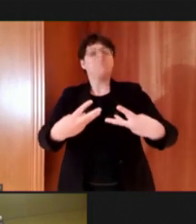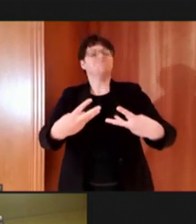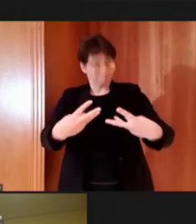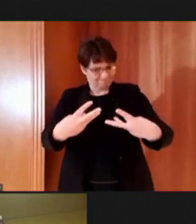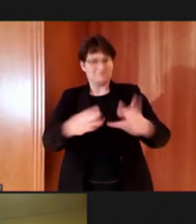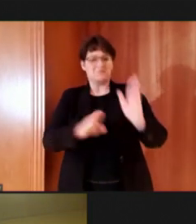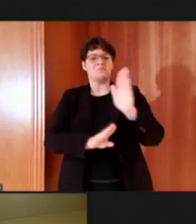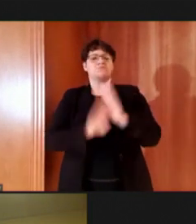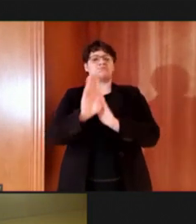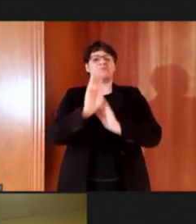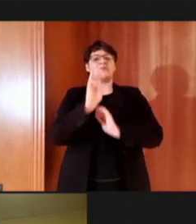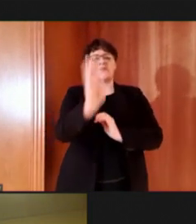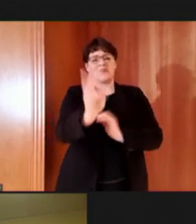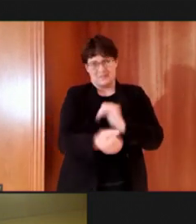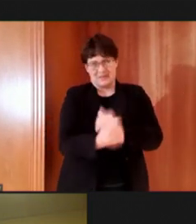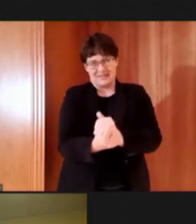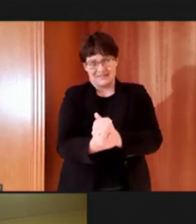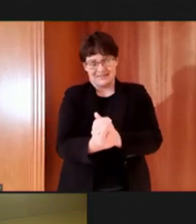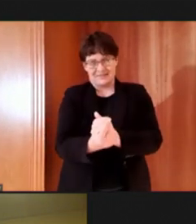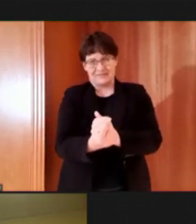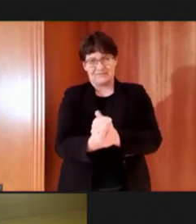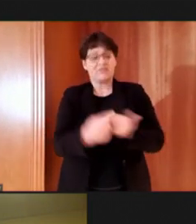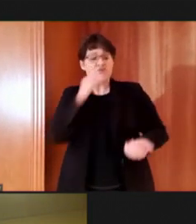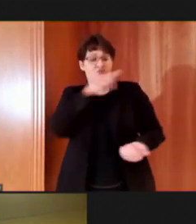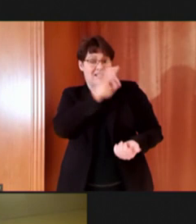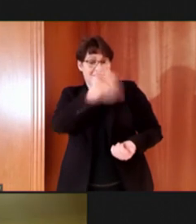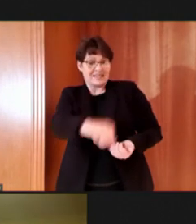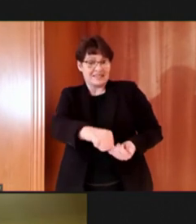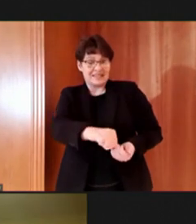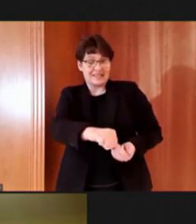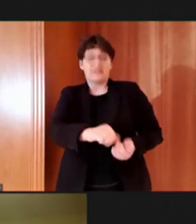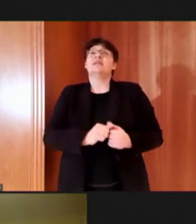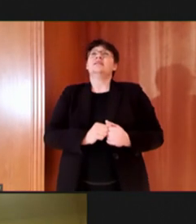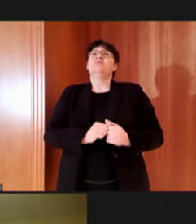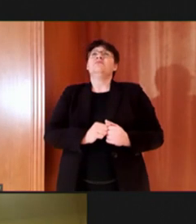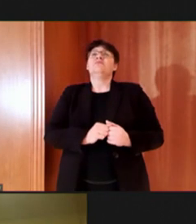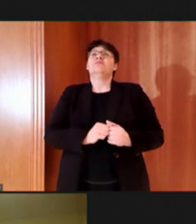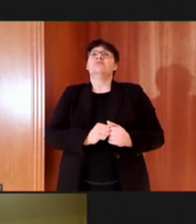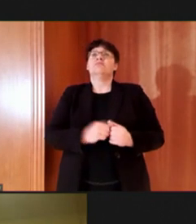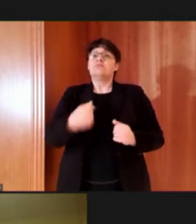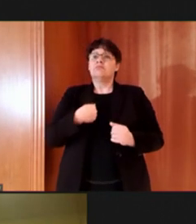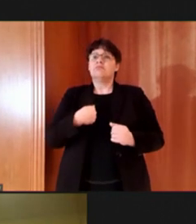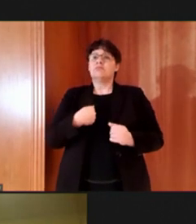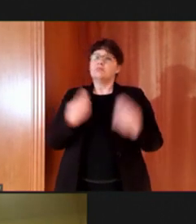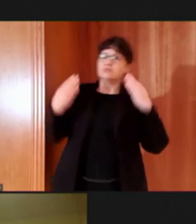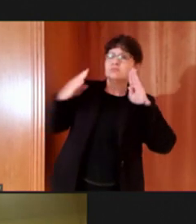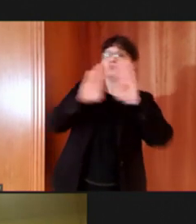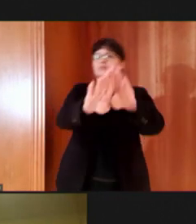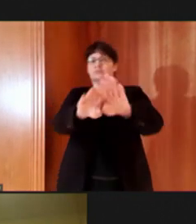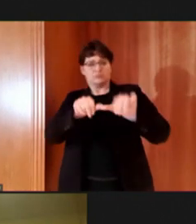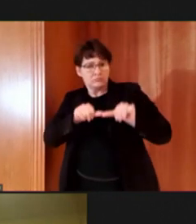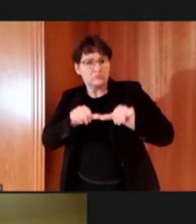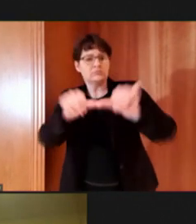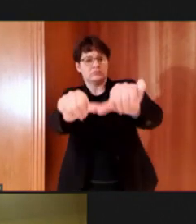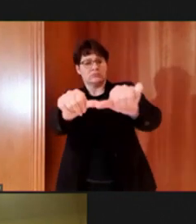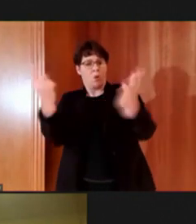this is going to happen. The reality is that we could not remain under lockdown